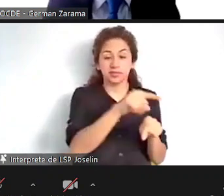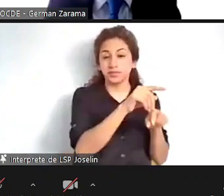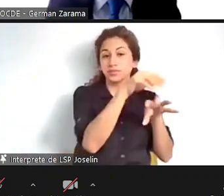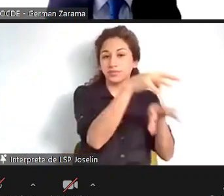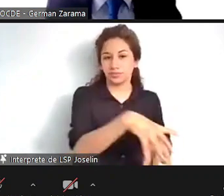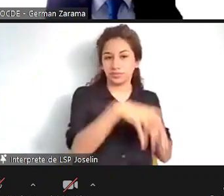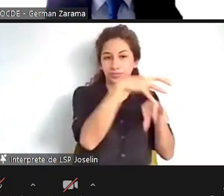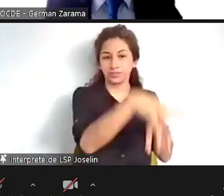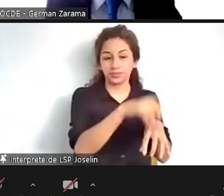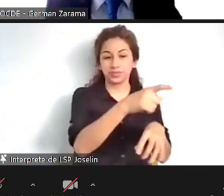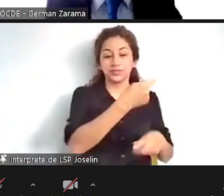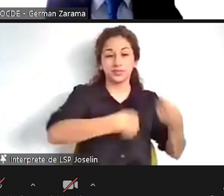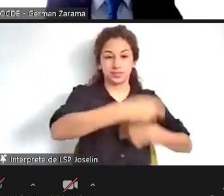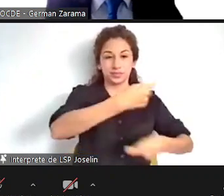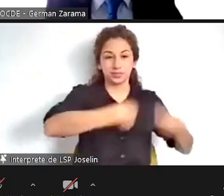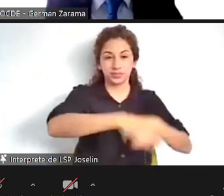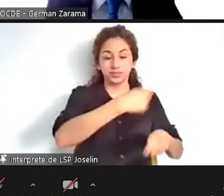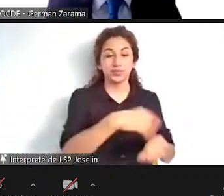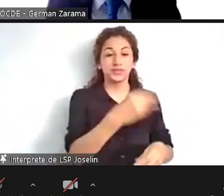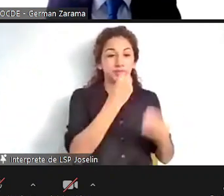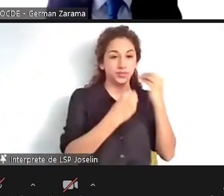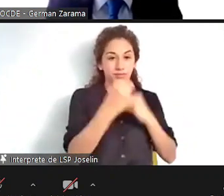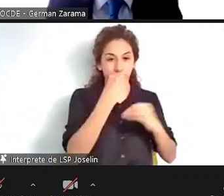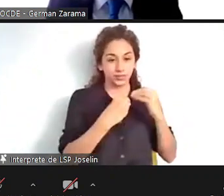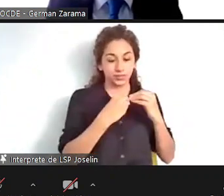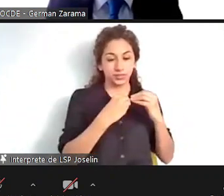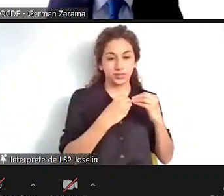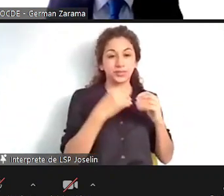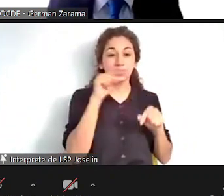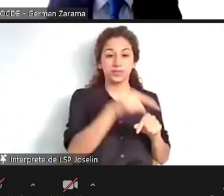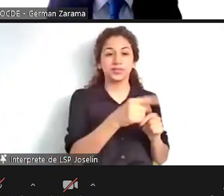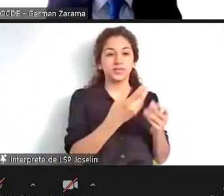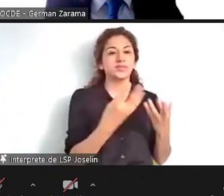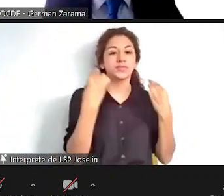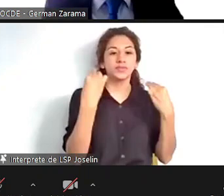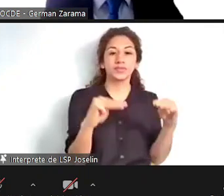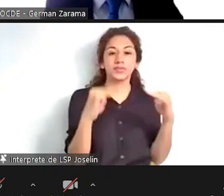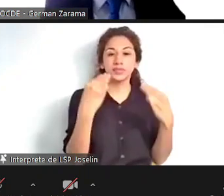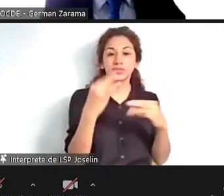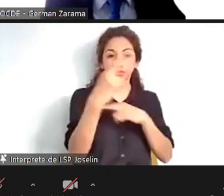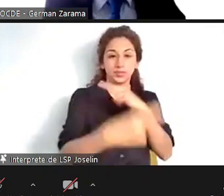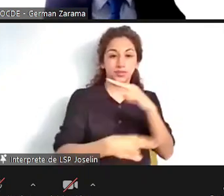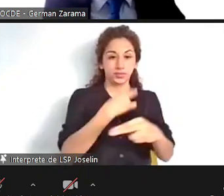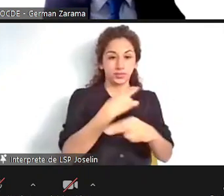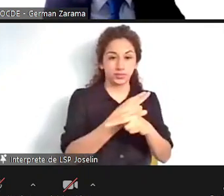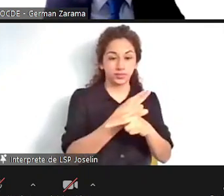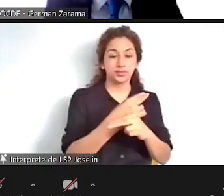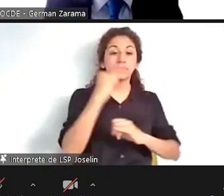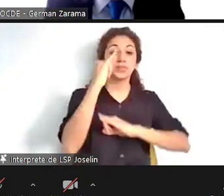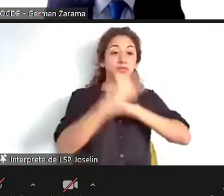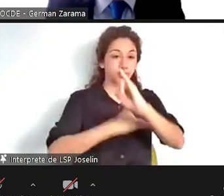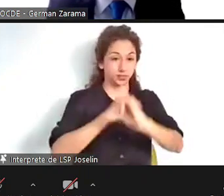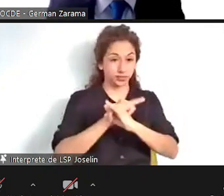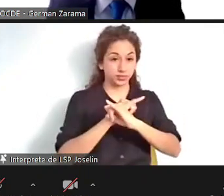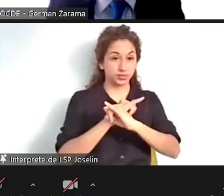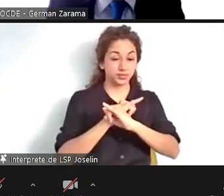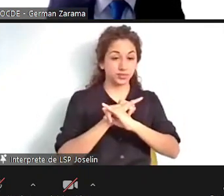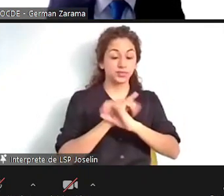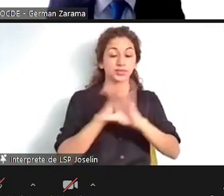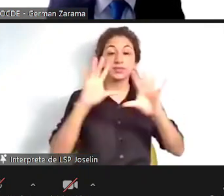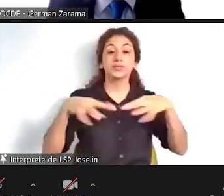was the productive and uh chain uh for trade of agricultural